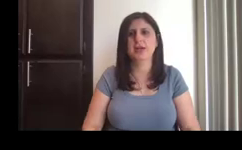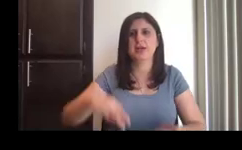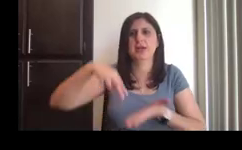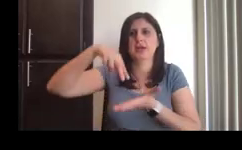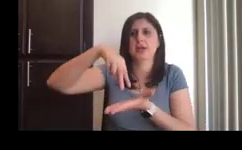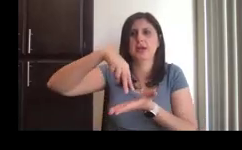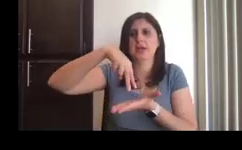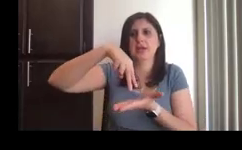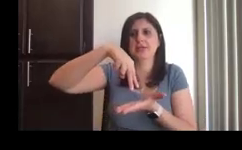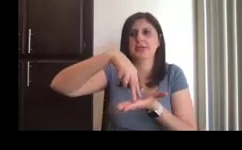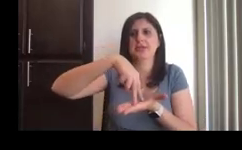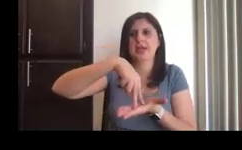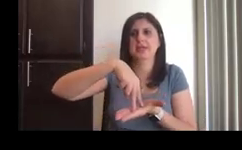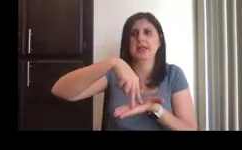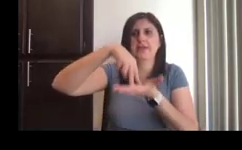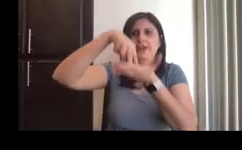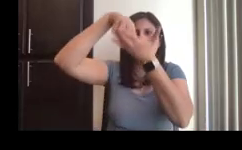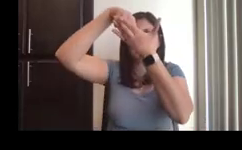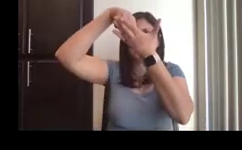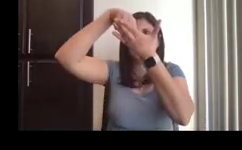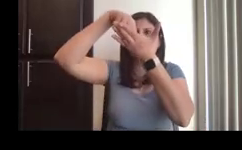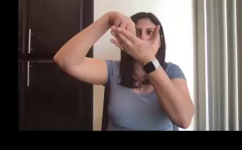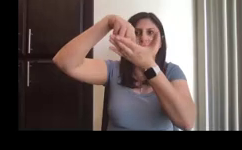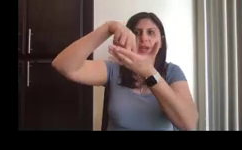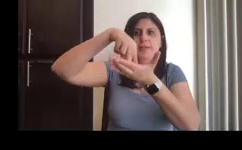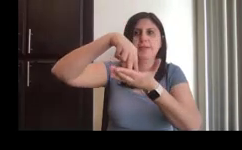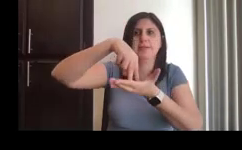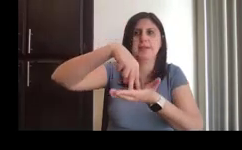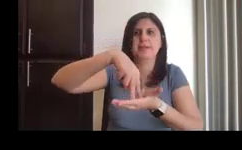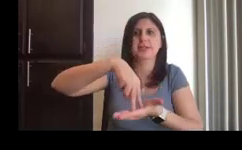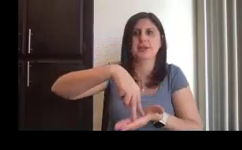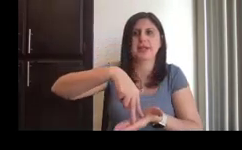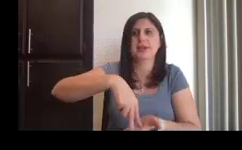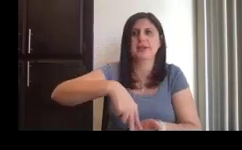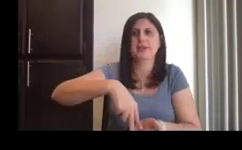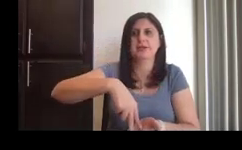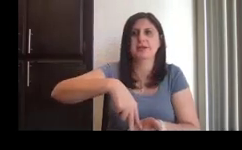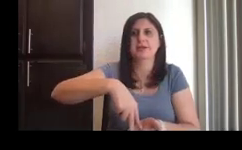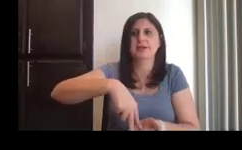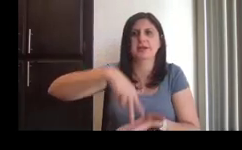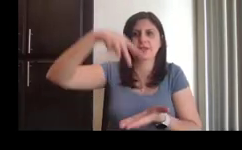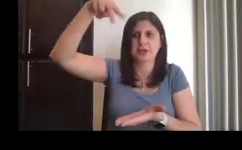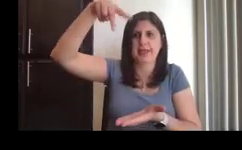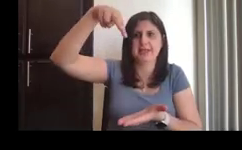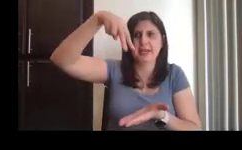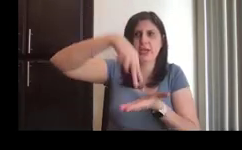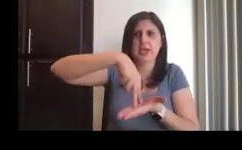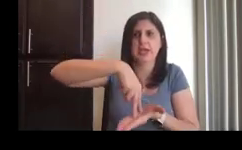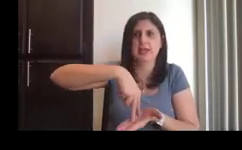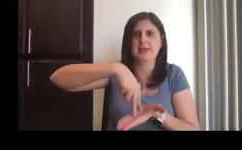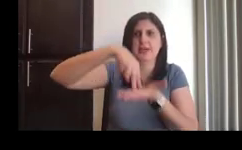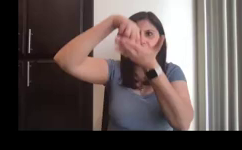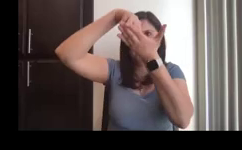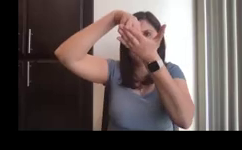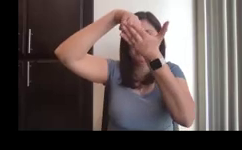Elevator. Okay, there's two signs. Elevator, like it's going, elevator's going up, elevator's going down. These are your legs standing